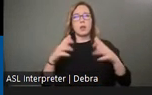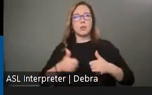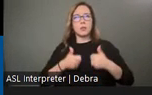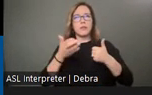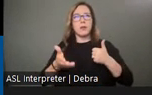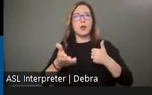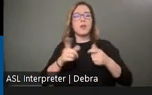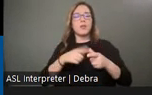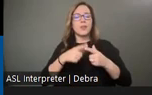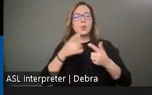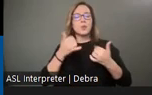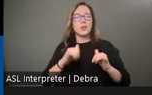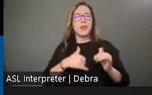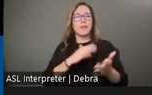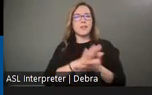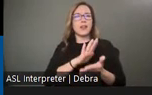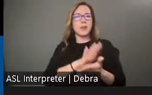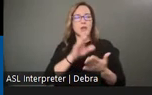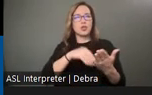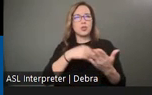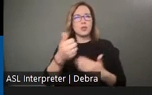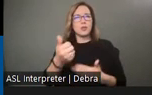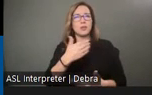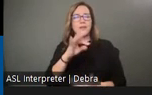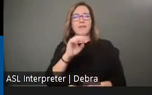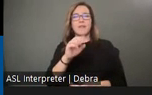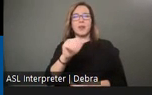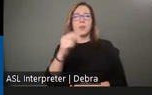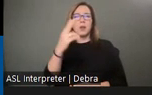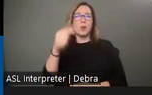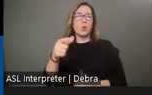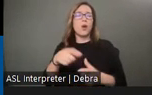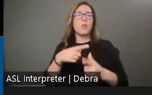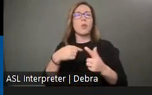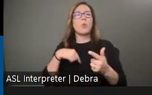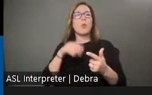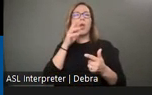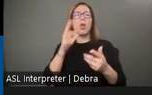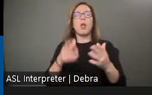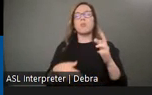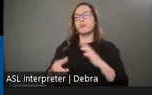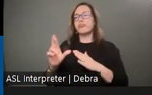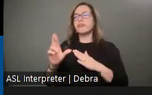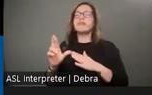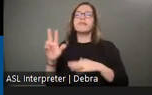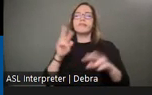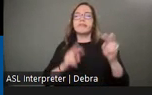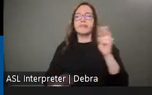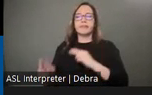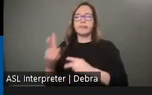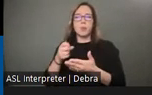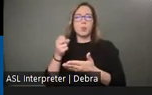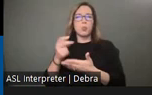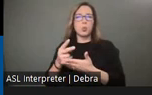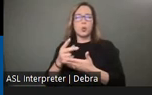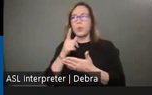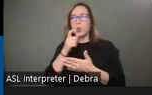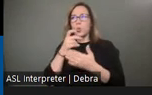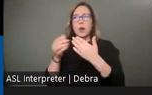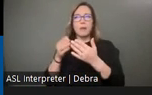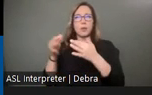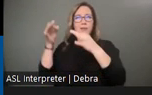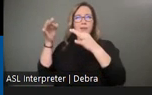documentation requirements would be submitted to FEMA headquarters, and it will be reviewed and approved at headquarters. The deciding official there will be the